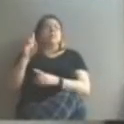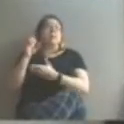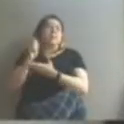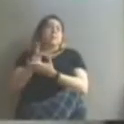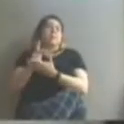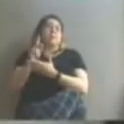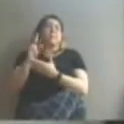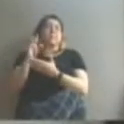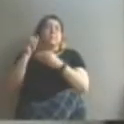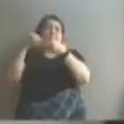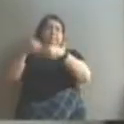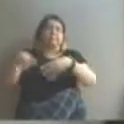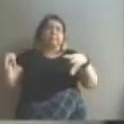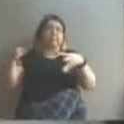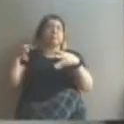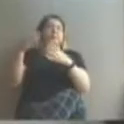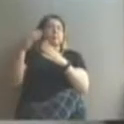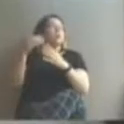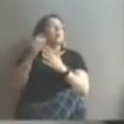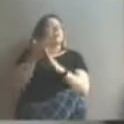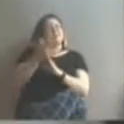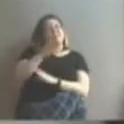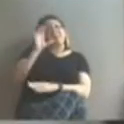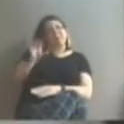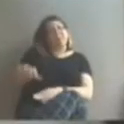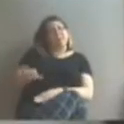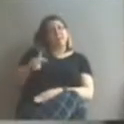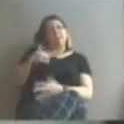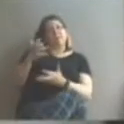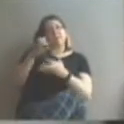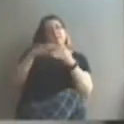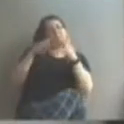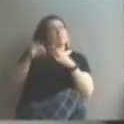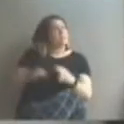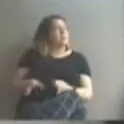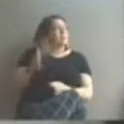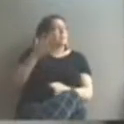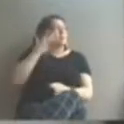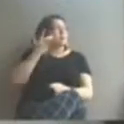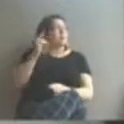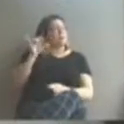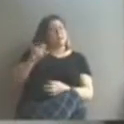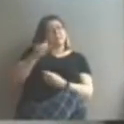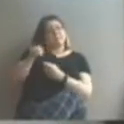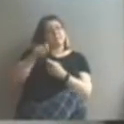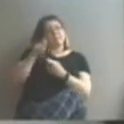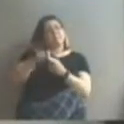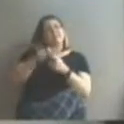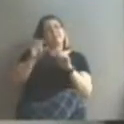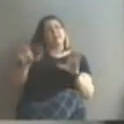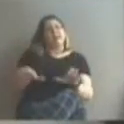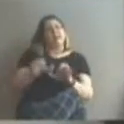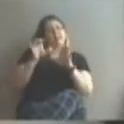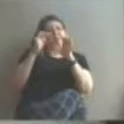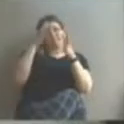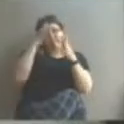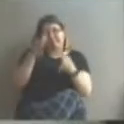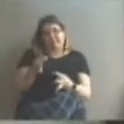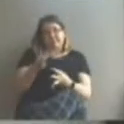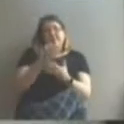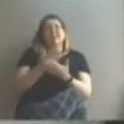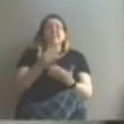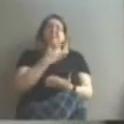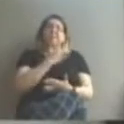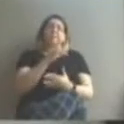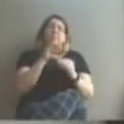organizational charts. Before we launch into that, I wanted to explain why this particular item is an action item. Normally,